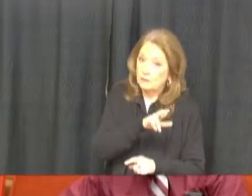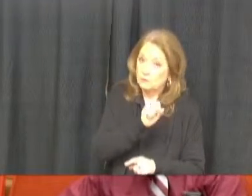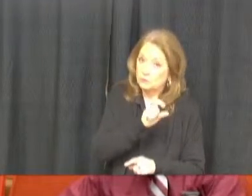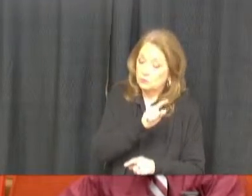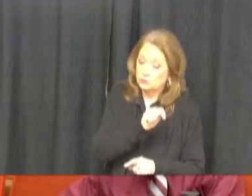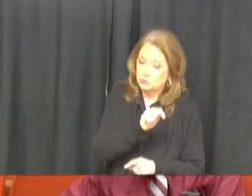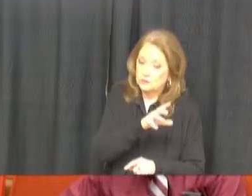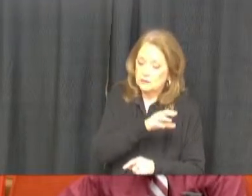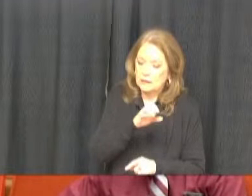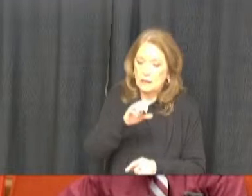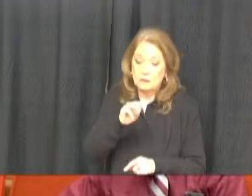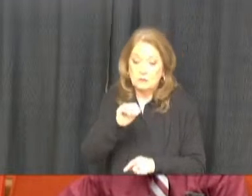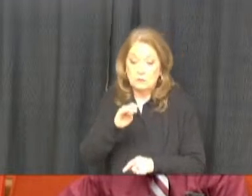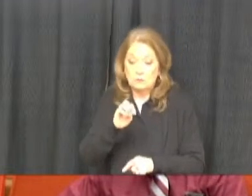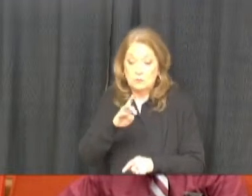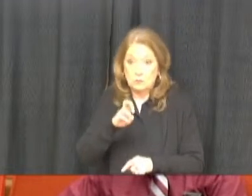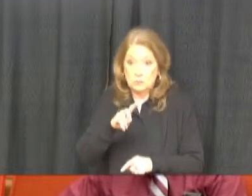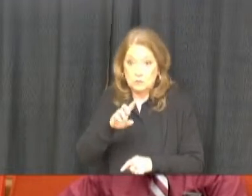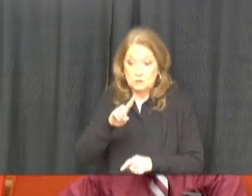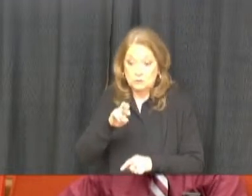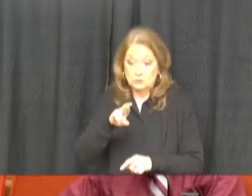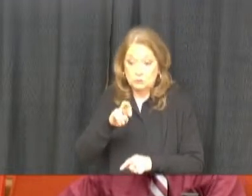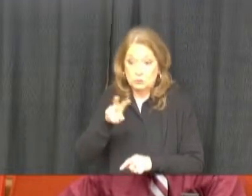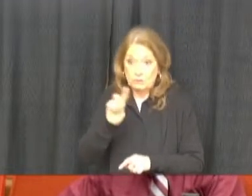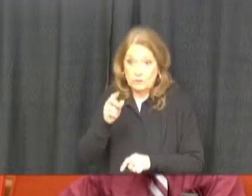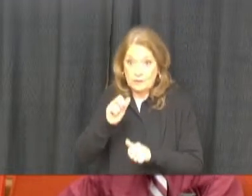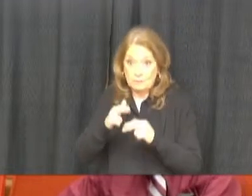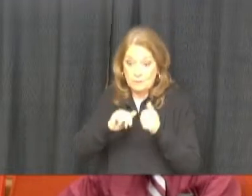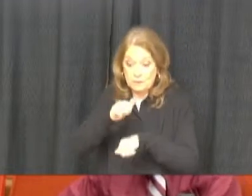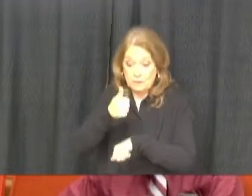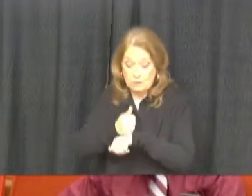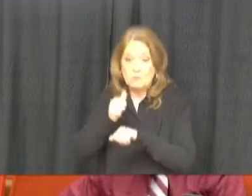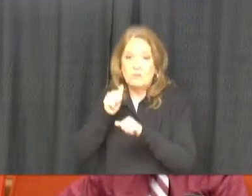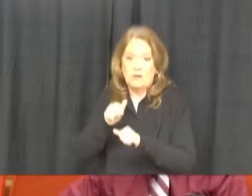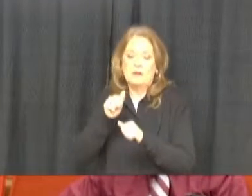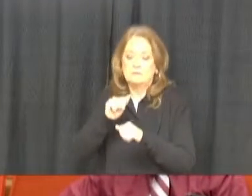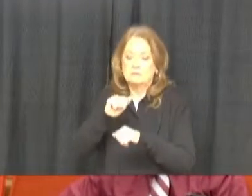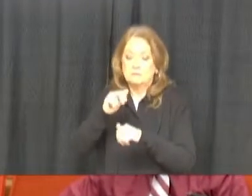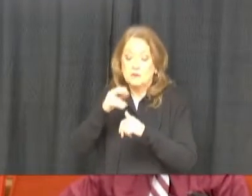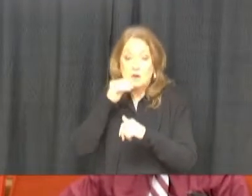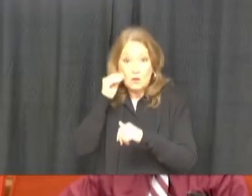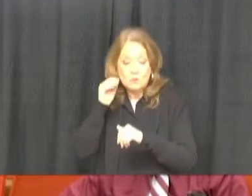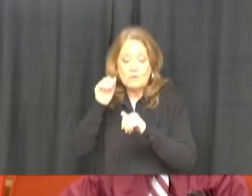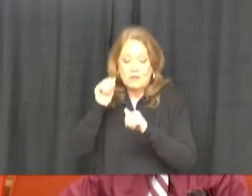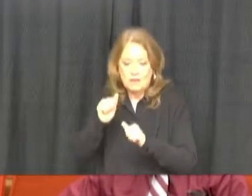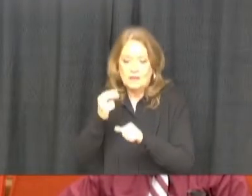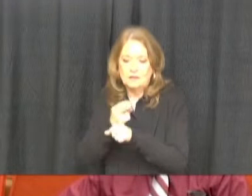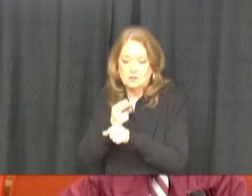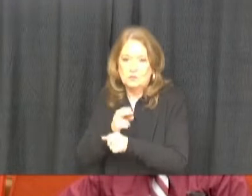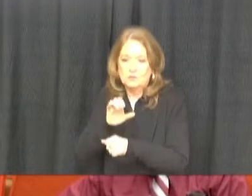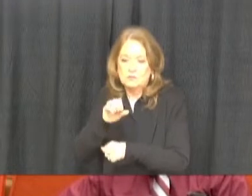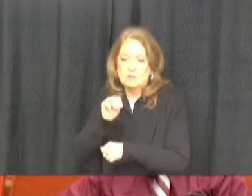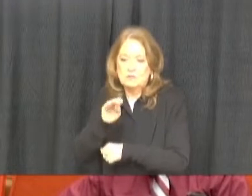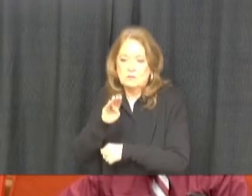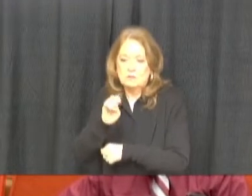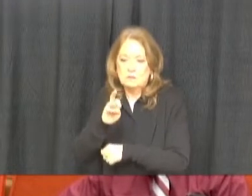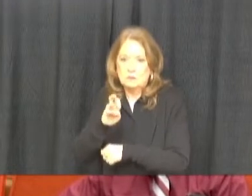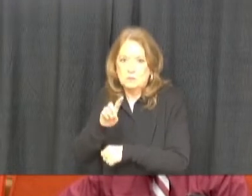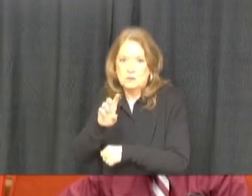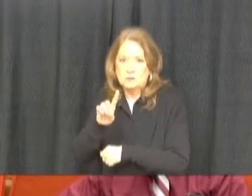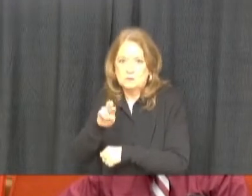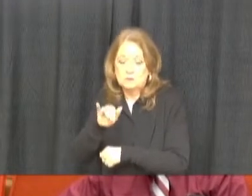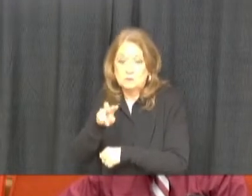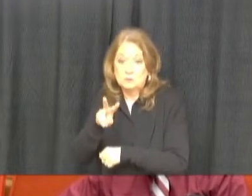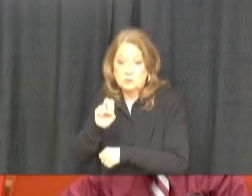on Cumberland Drive will be allowed to access Cumberland Drive. And you can see the school system comments listed. Staff recommends